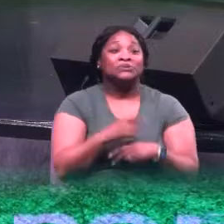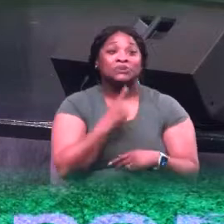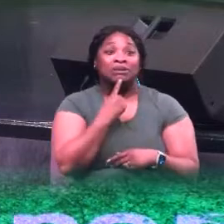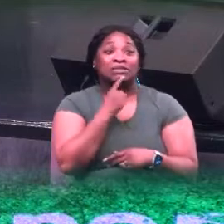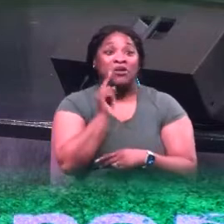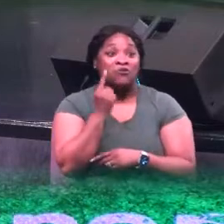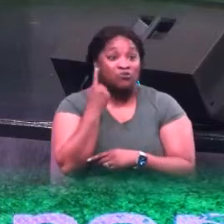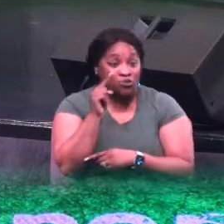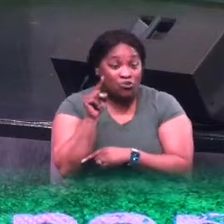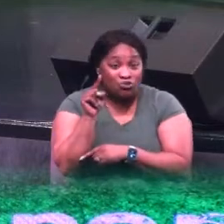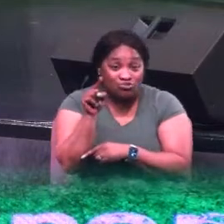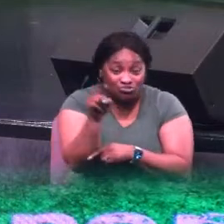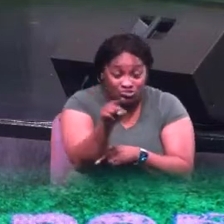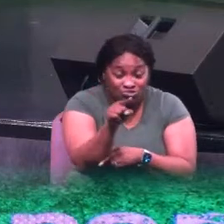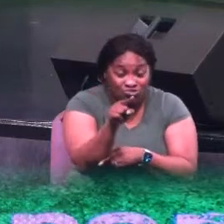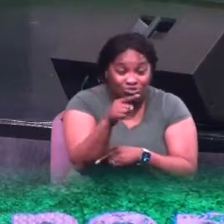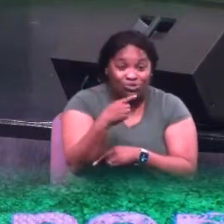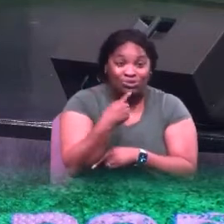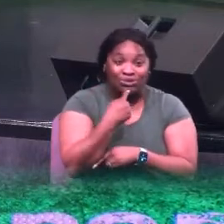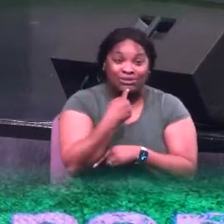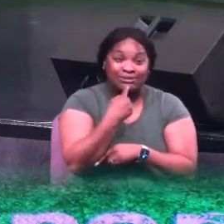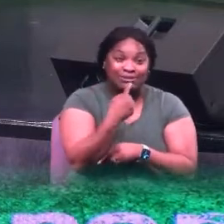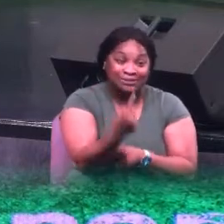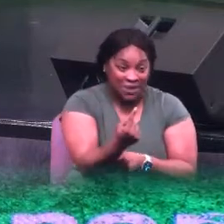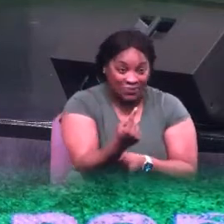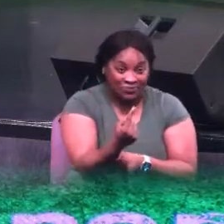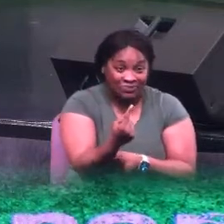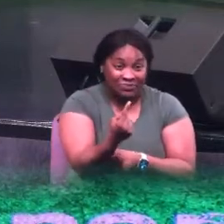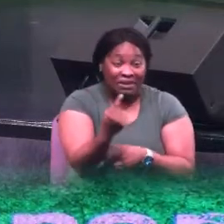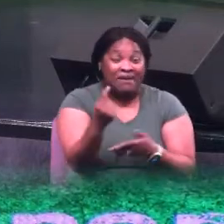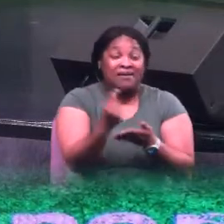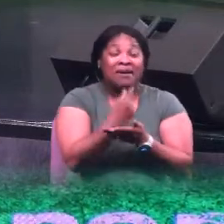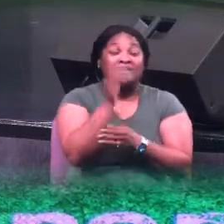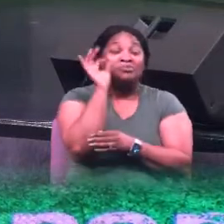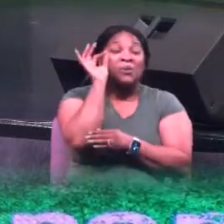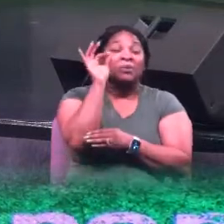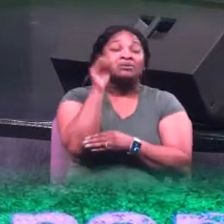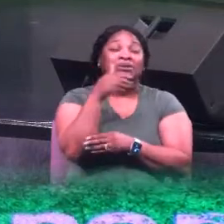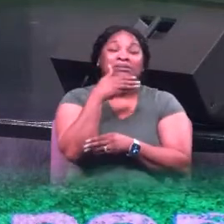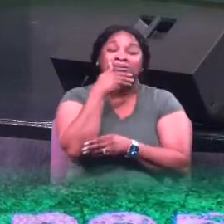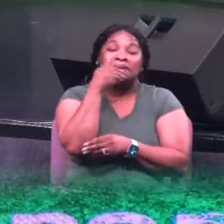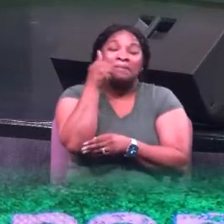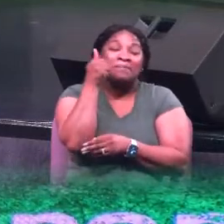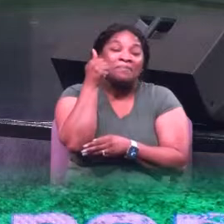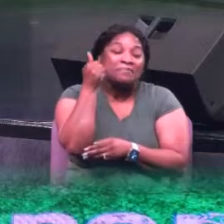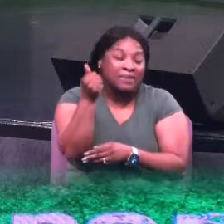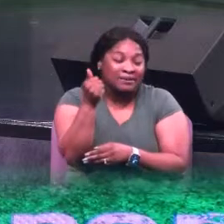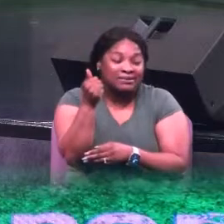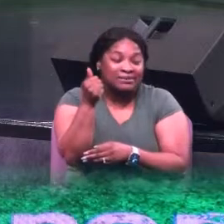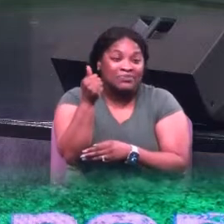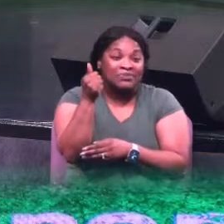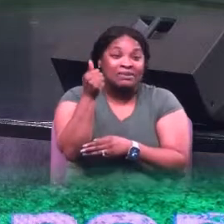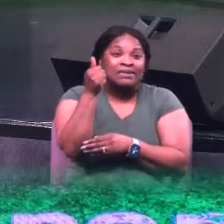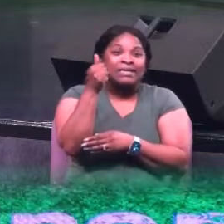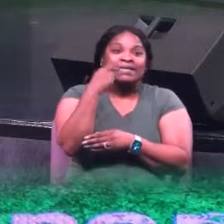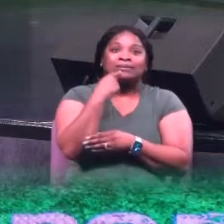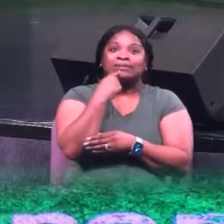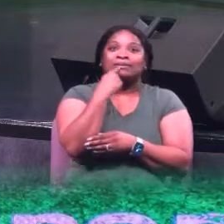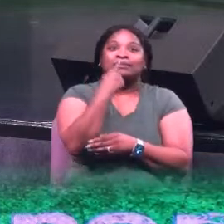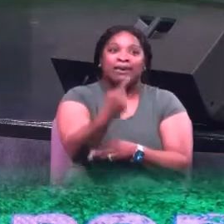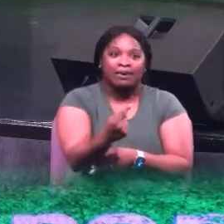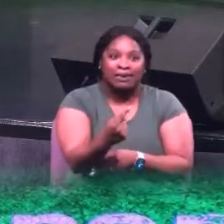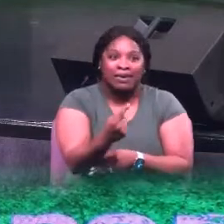authorized you to make. Gospel preaching at its best is a recitation and